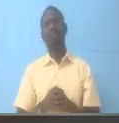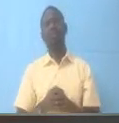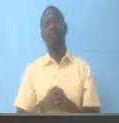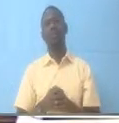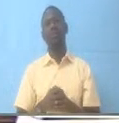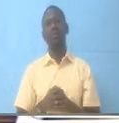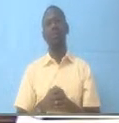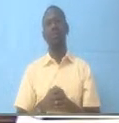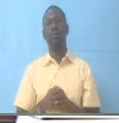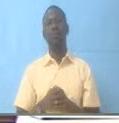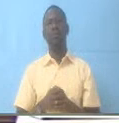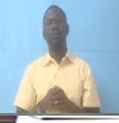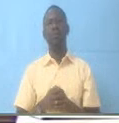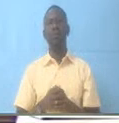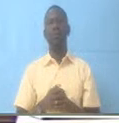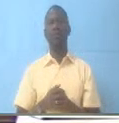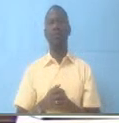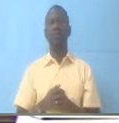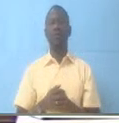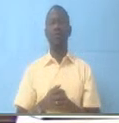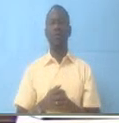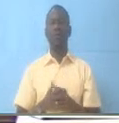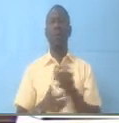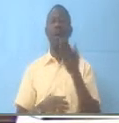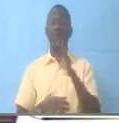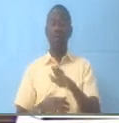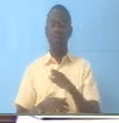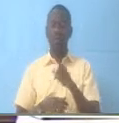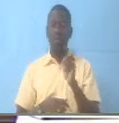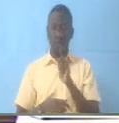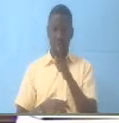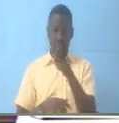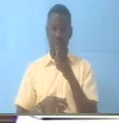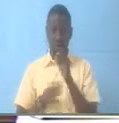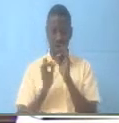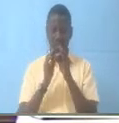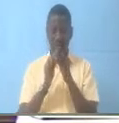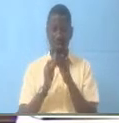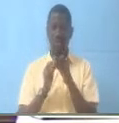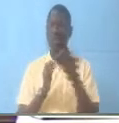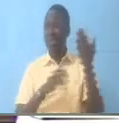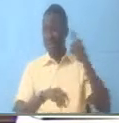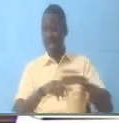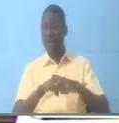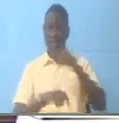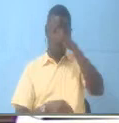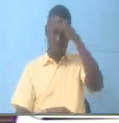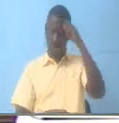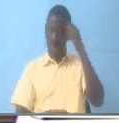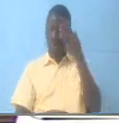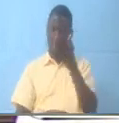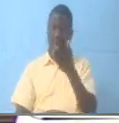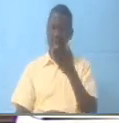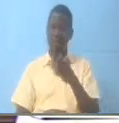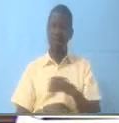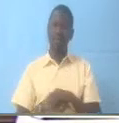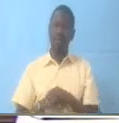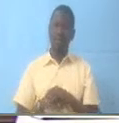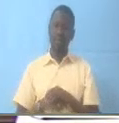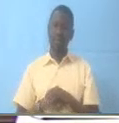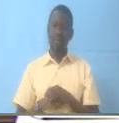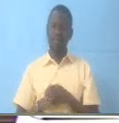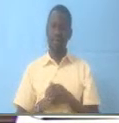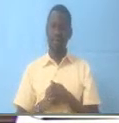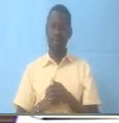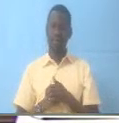liggéey. From what you perceived while working there, ci li nga xam ne moom nga doon séntu na jamono ja nga xam ne